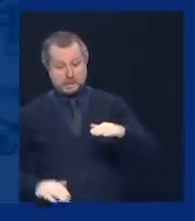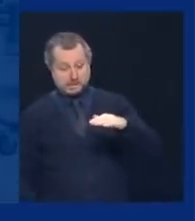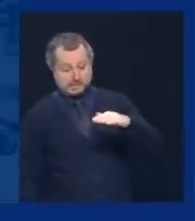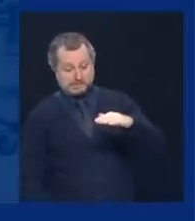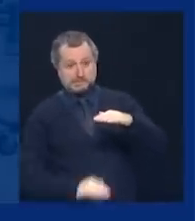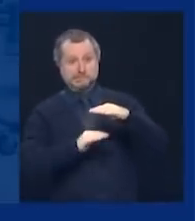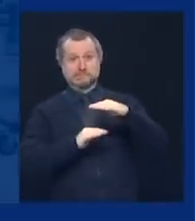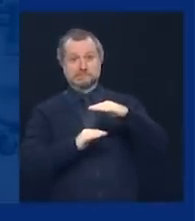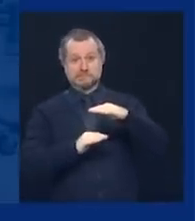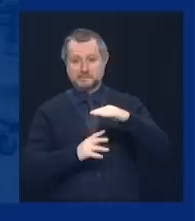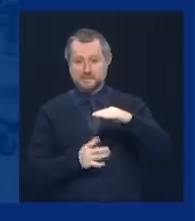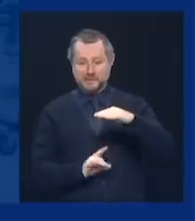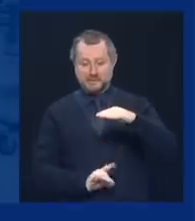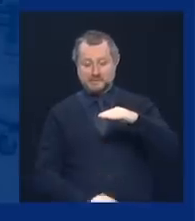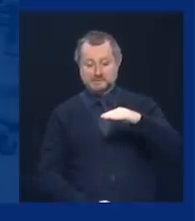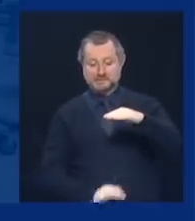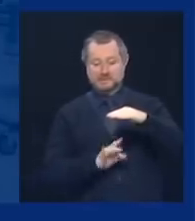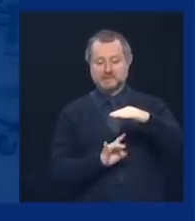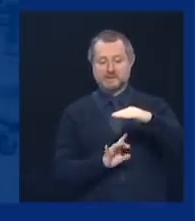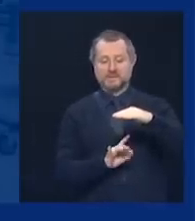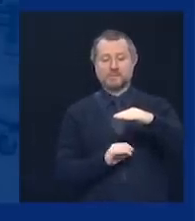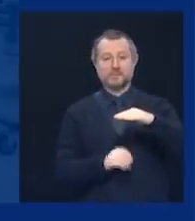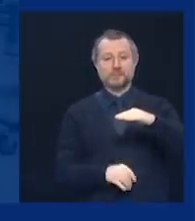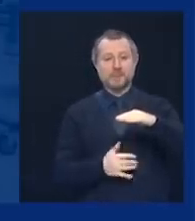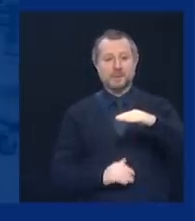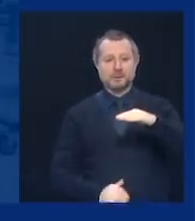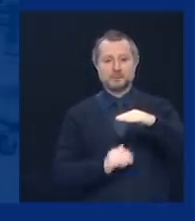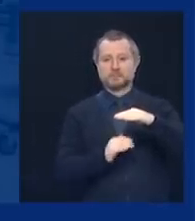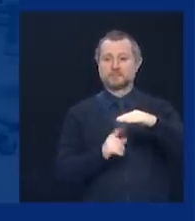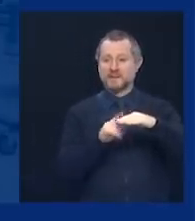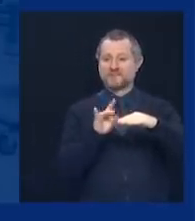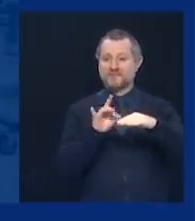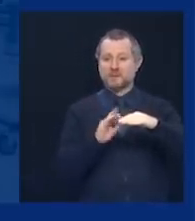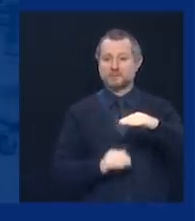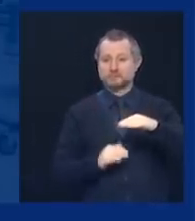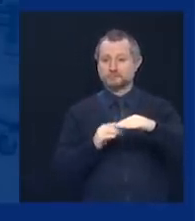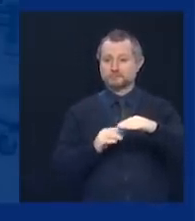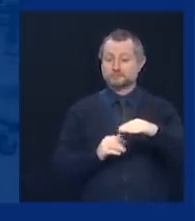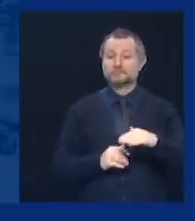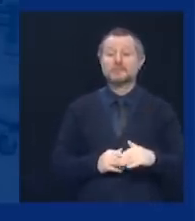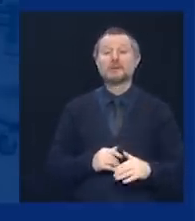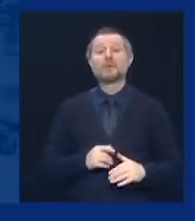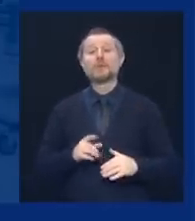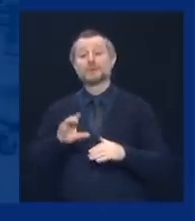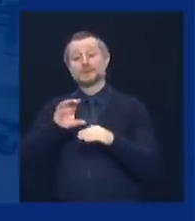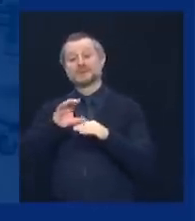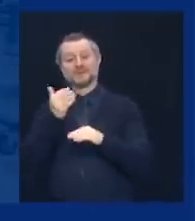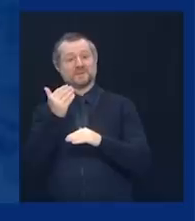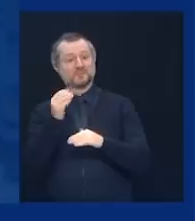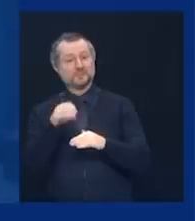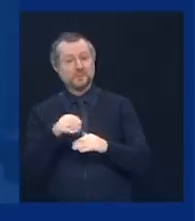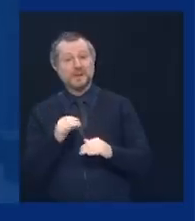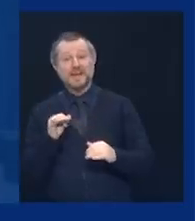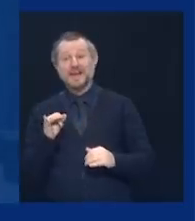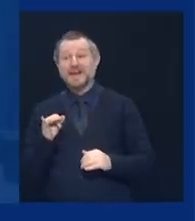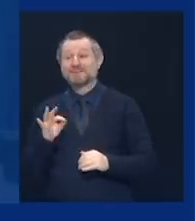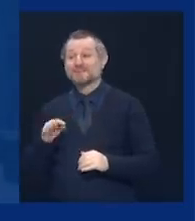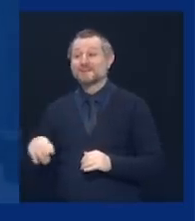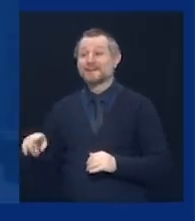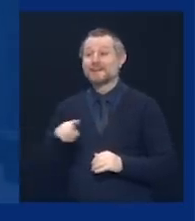within 21 days. But that could change if the spike goes